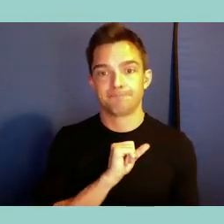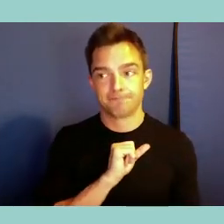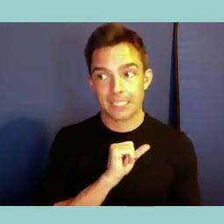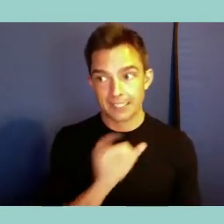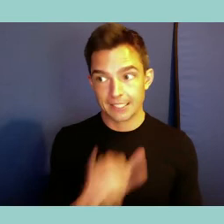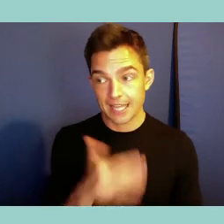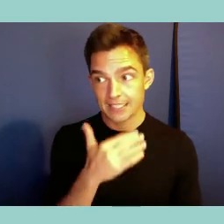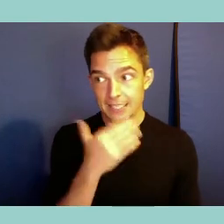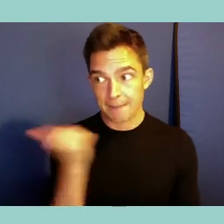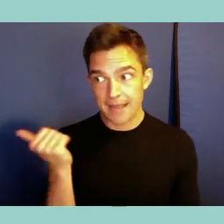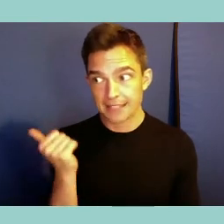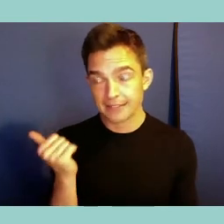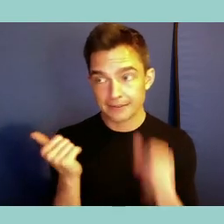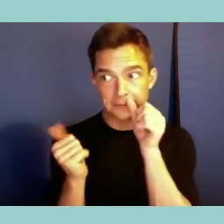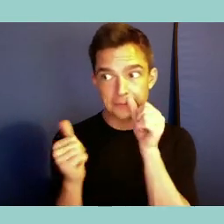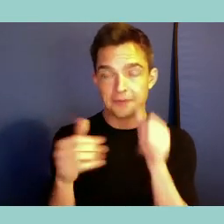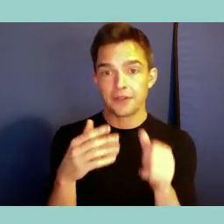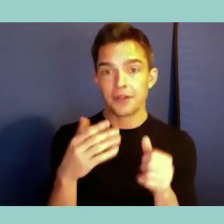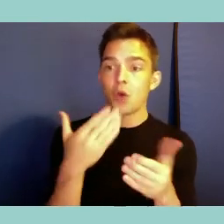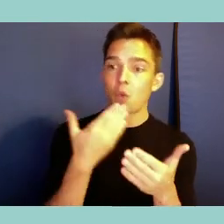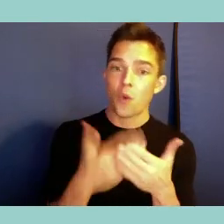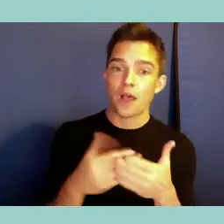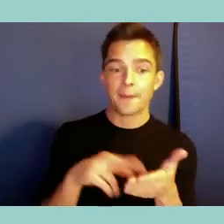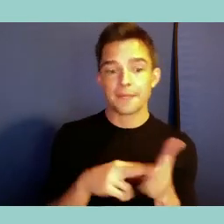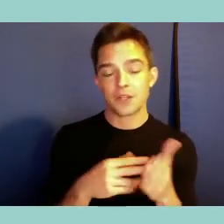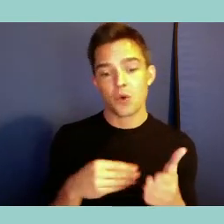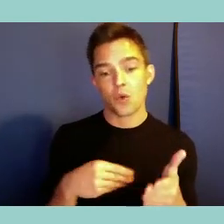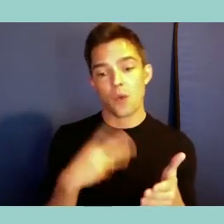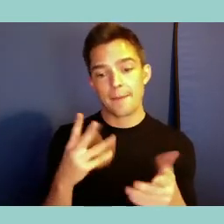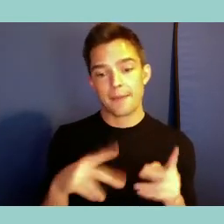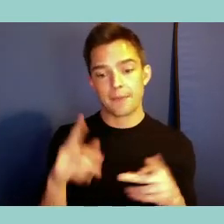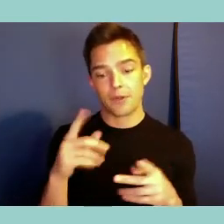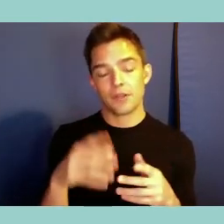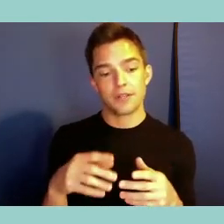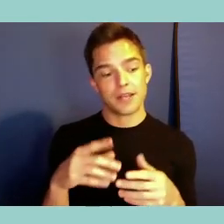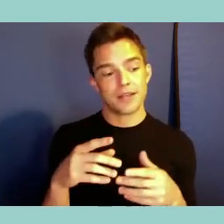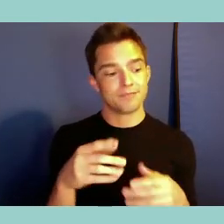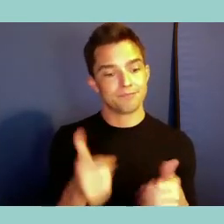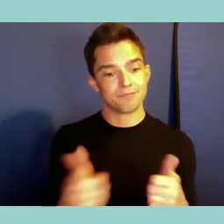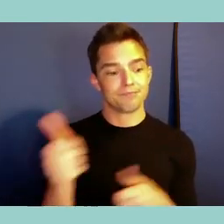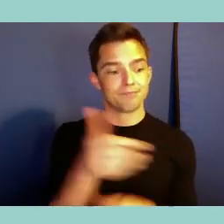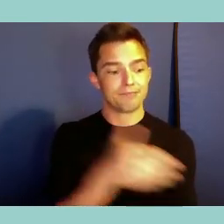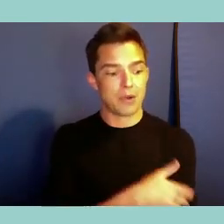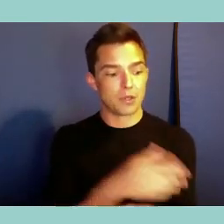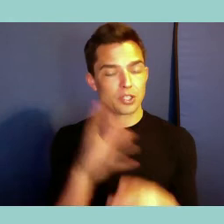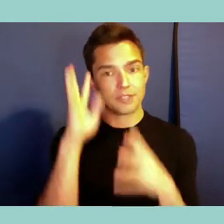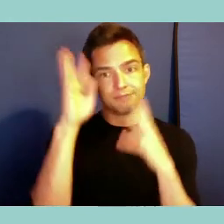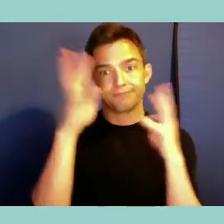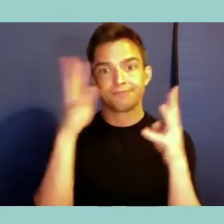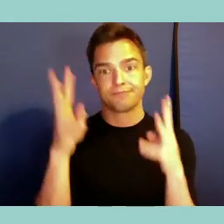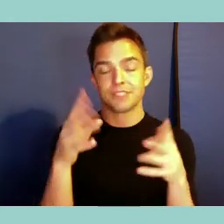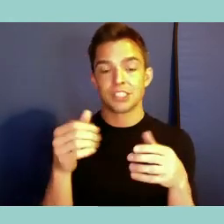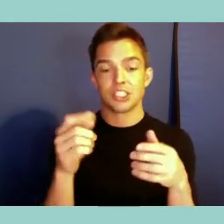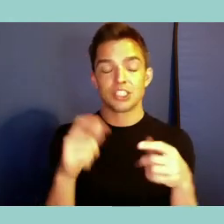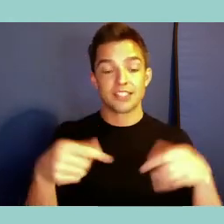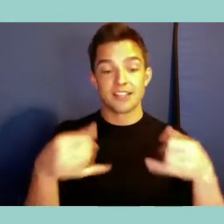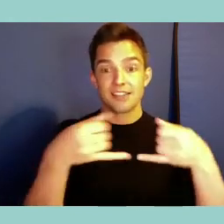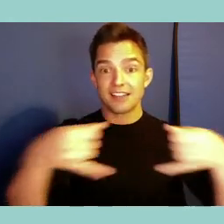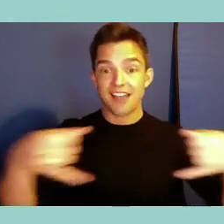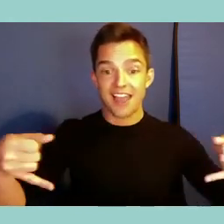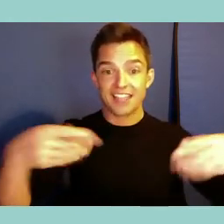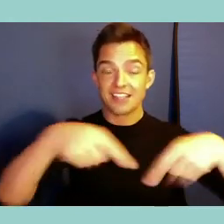the best that the well-meaning white folks in power could come up with? Simply a moving around of the lines that divided